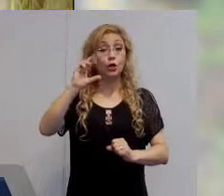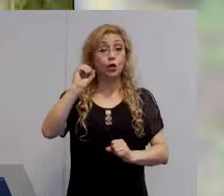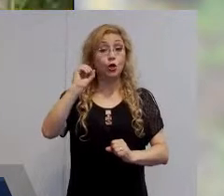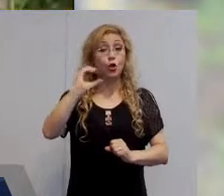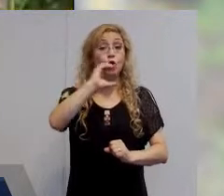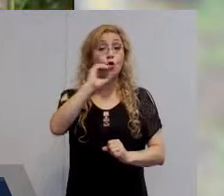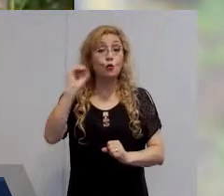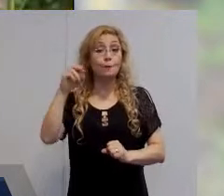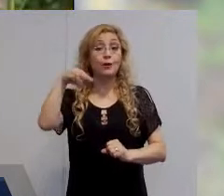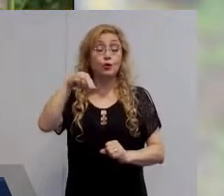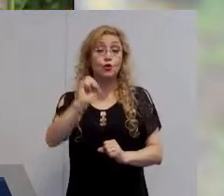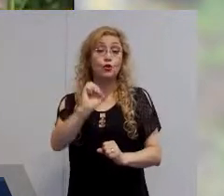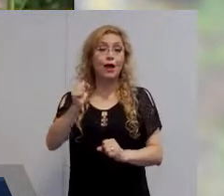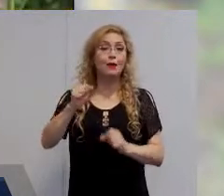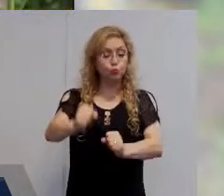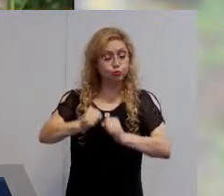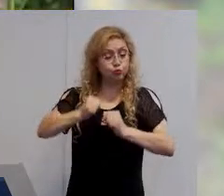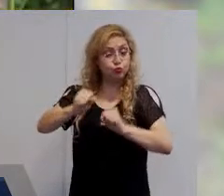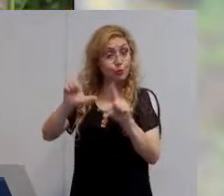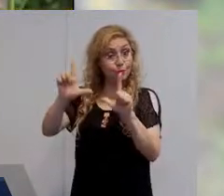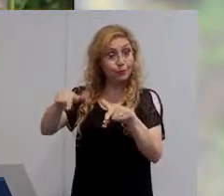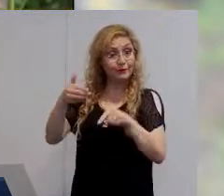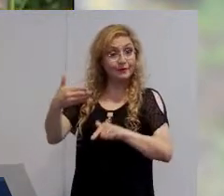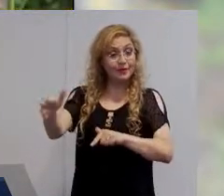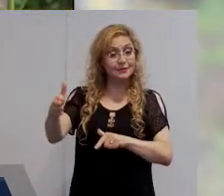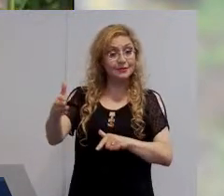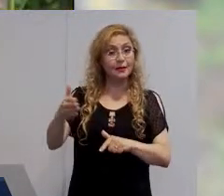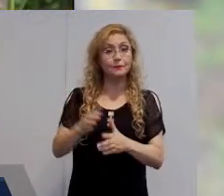to strengthen the sector.